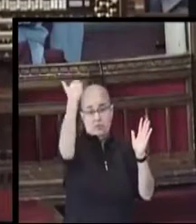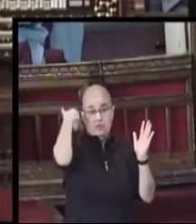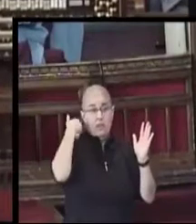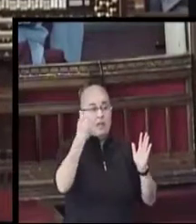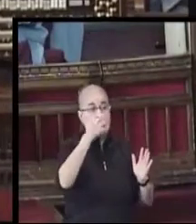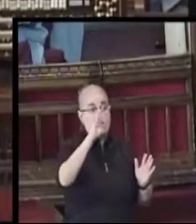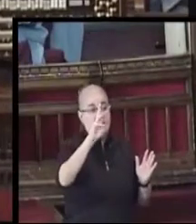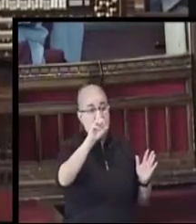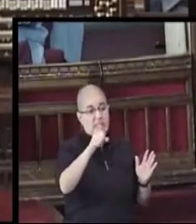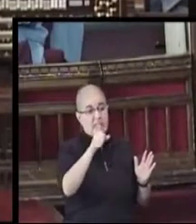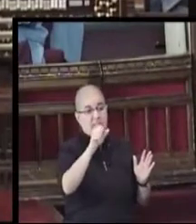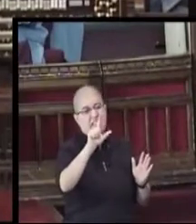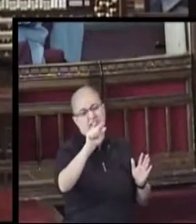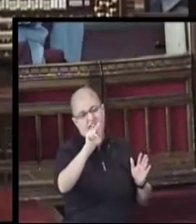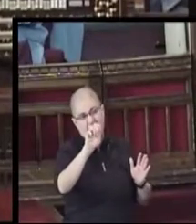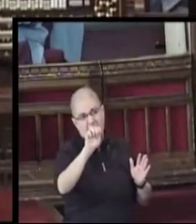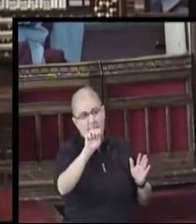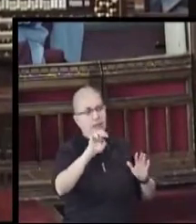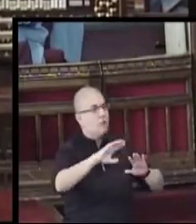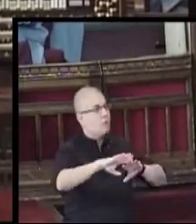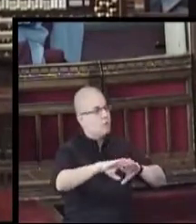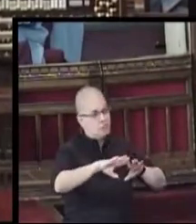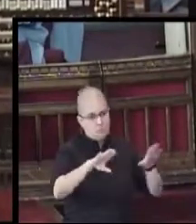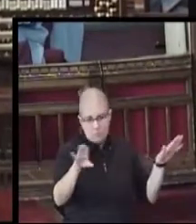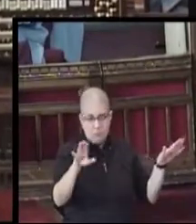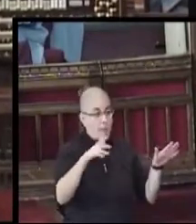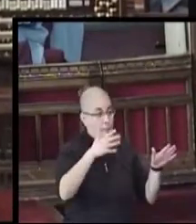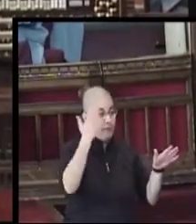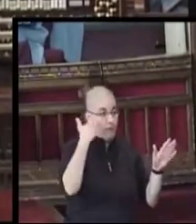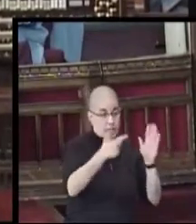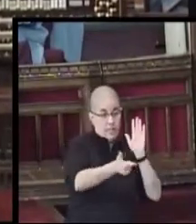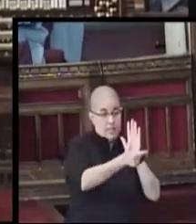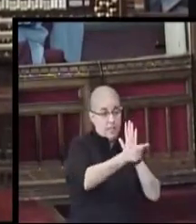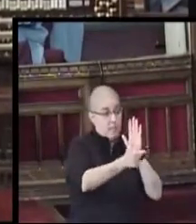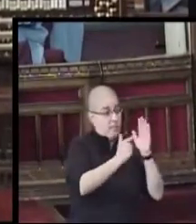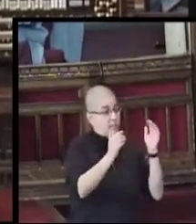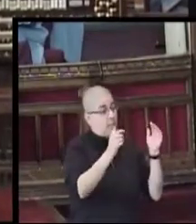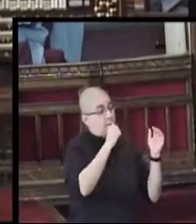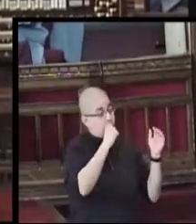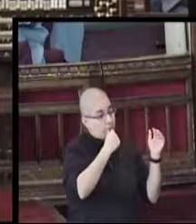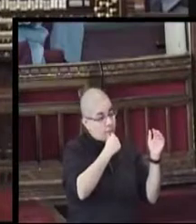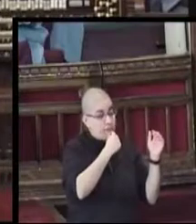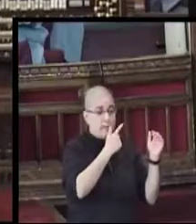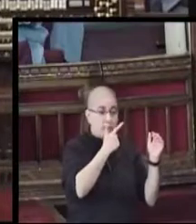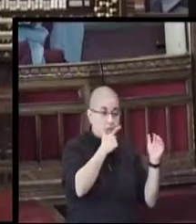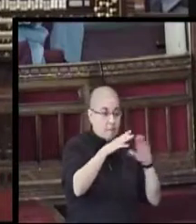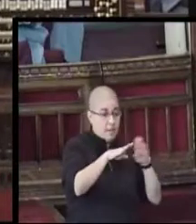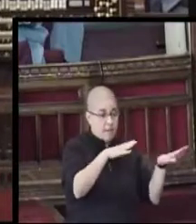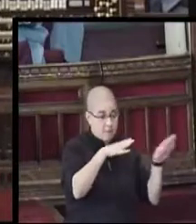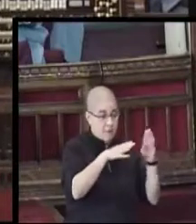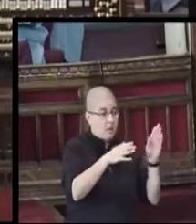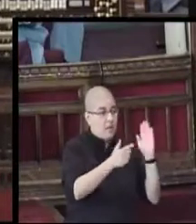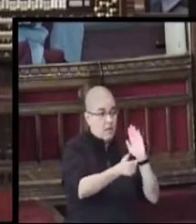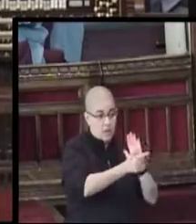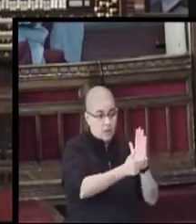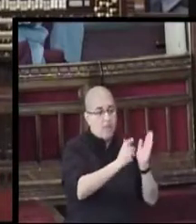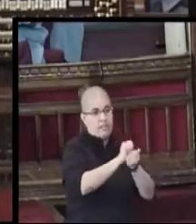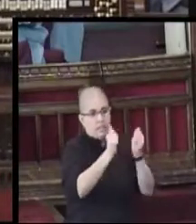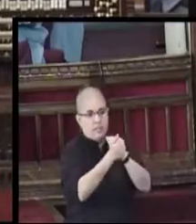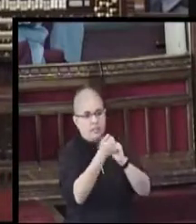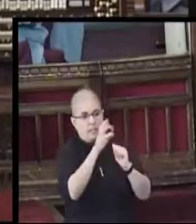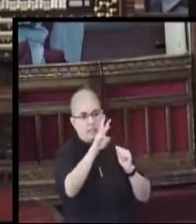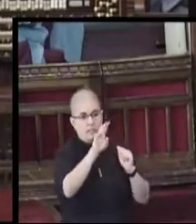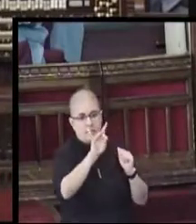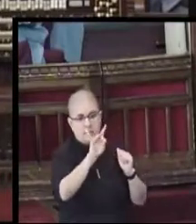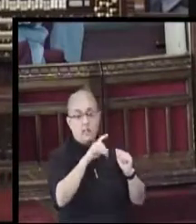late 60s, and it was no longer illegal for same-sex sexual behavior, before that law was changed, I